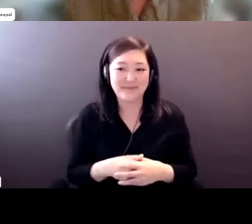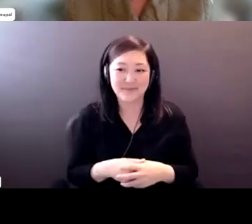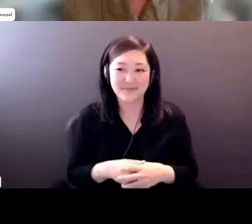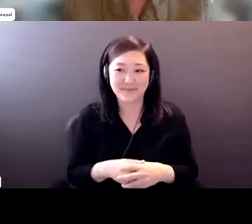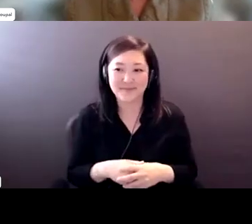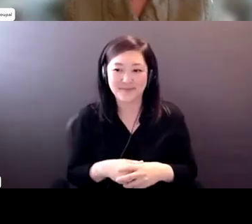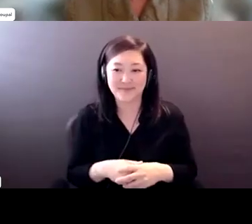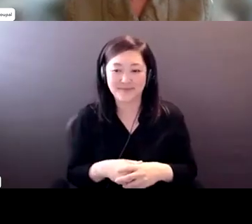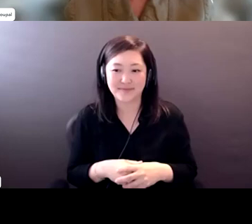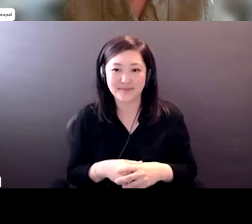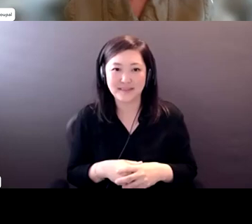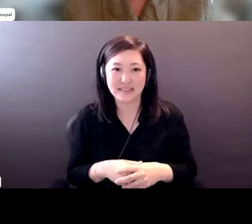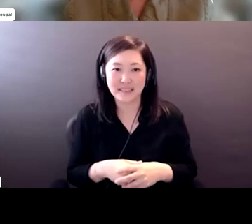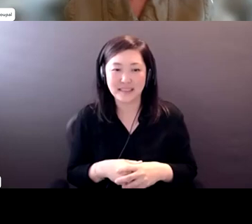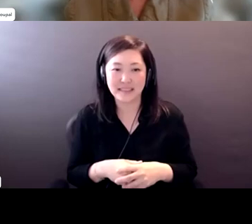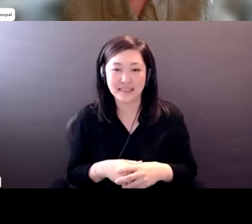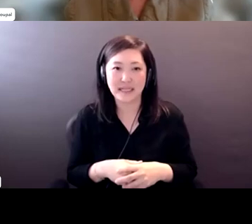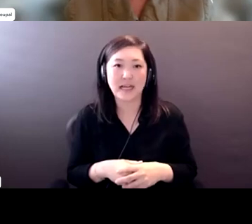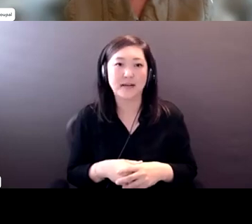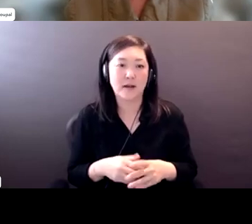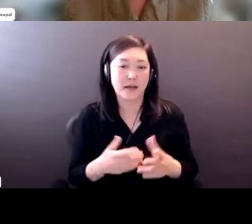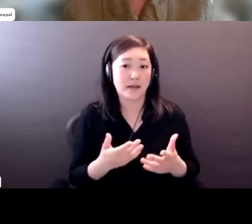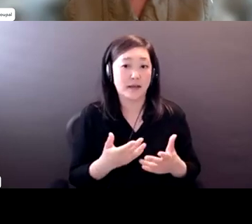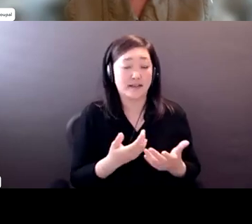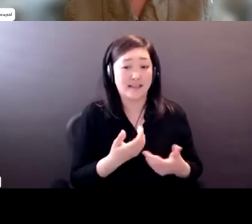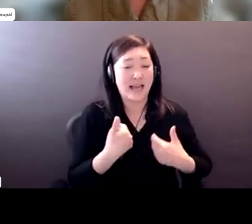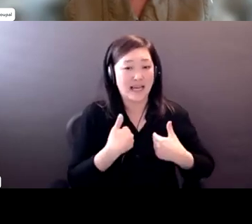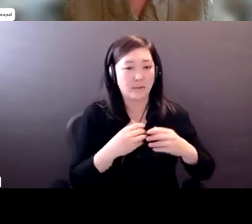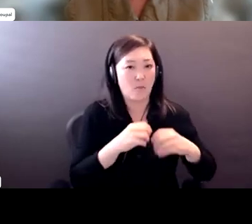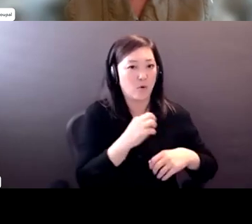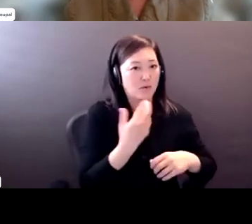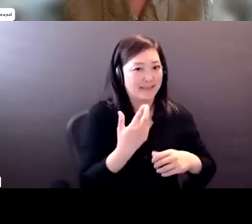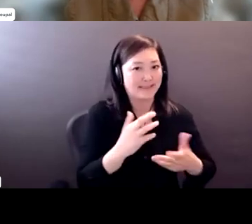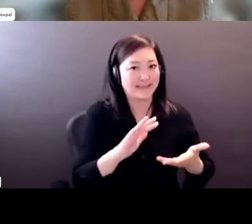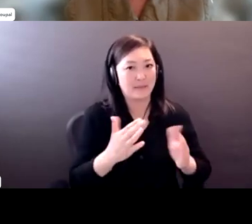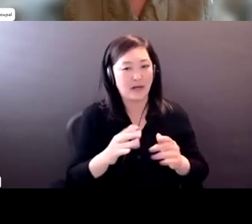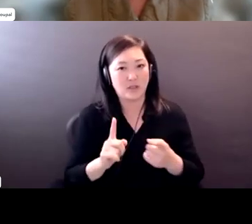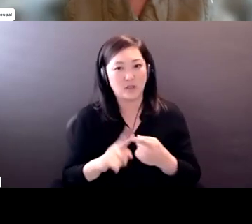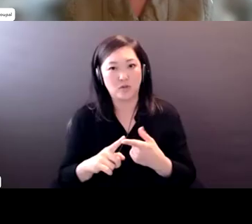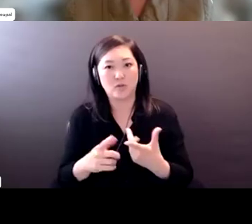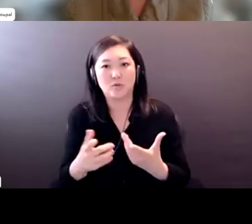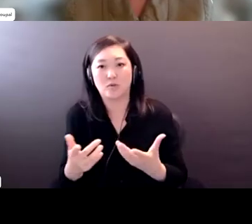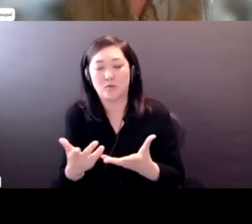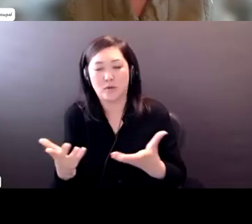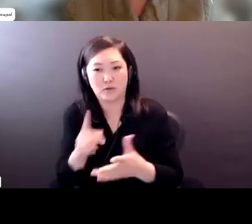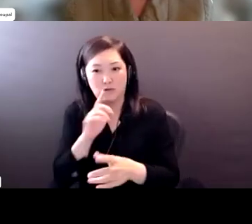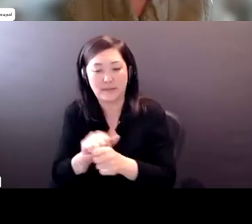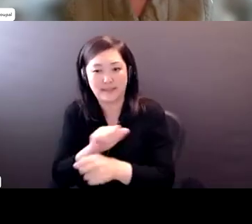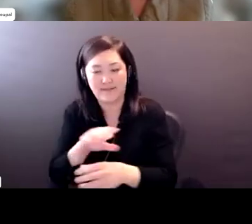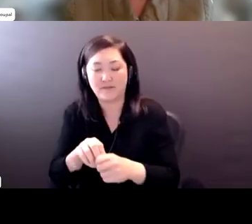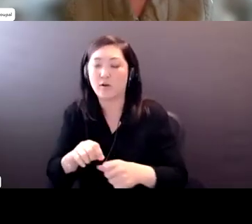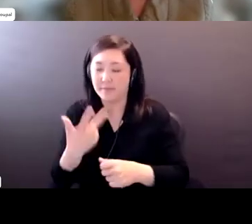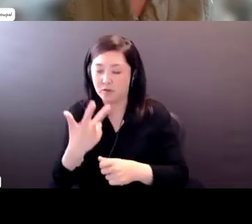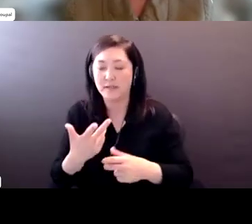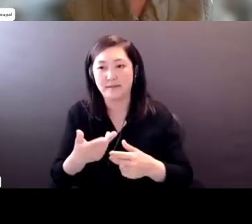creates more risk than it resolves with a particular force for, like you said, adults with disabilities. So the three quick